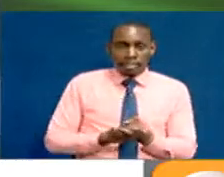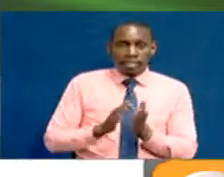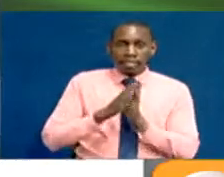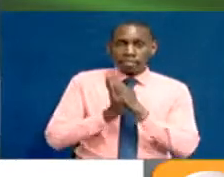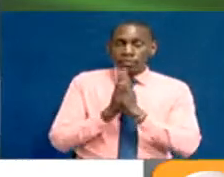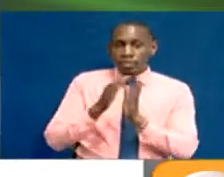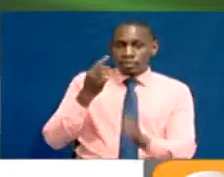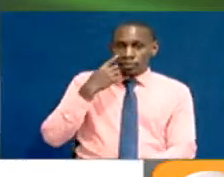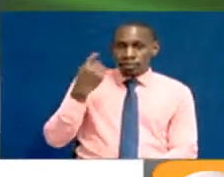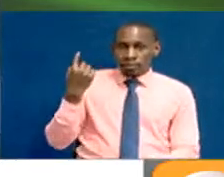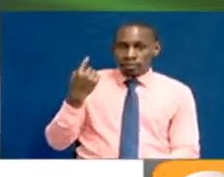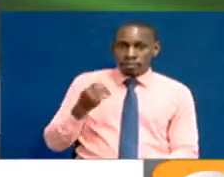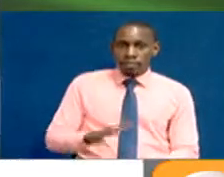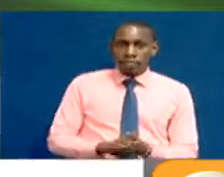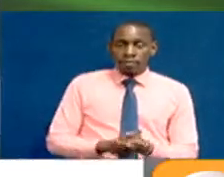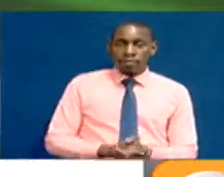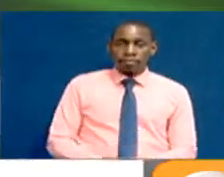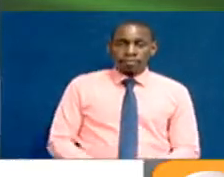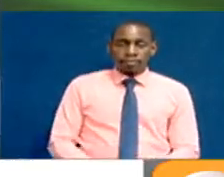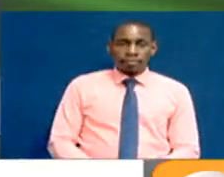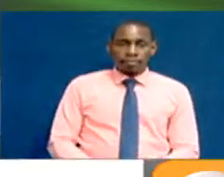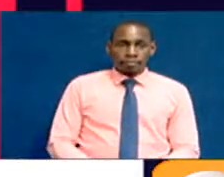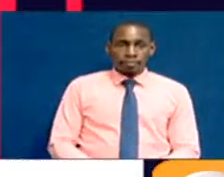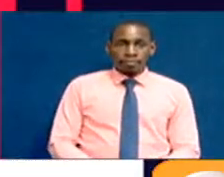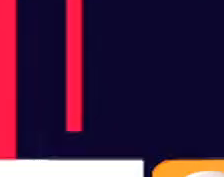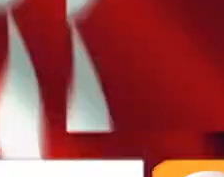her story on this week's Made in Kenya.